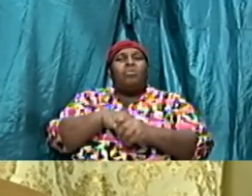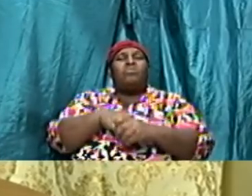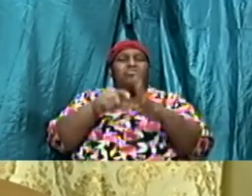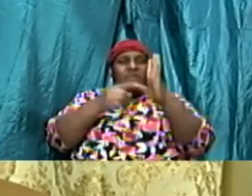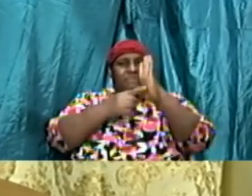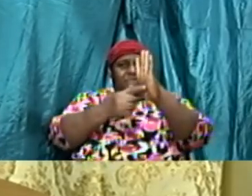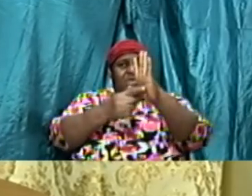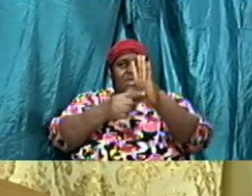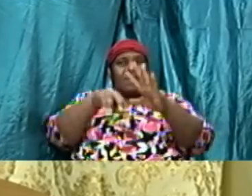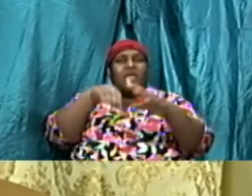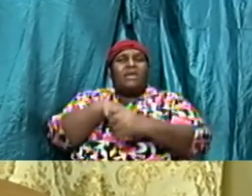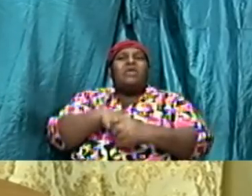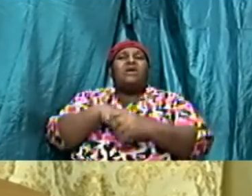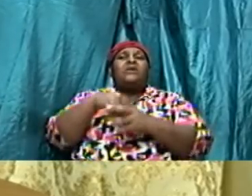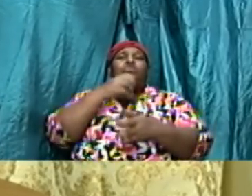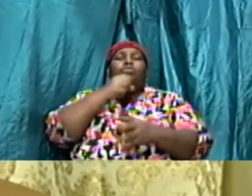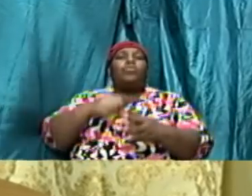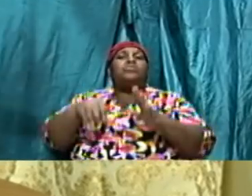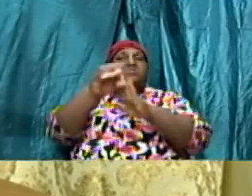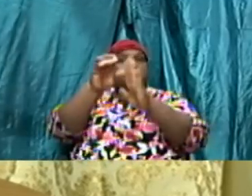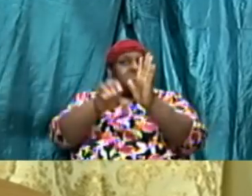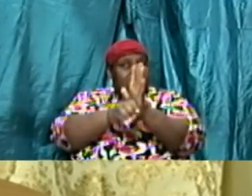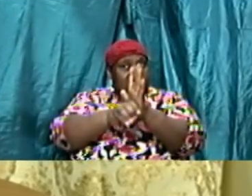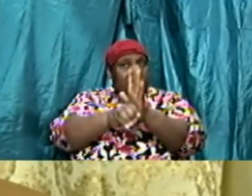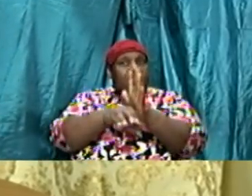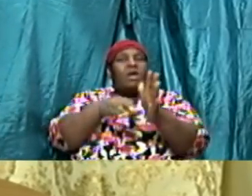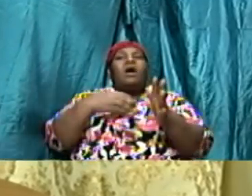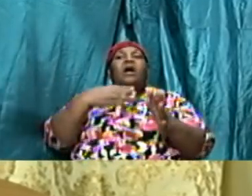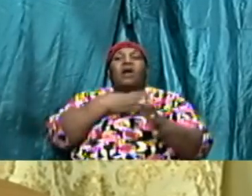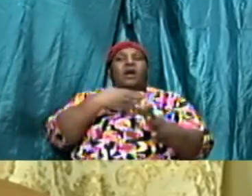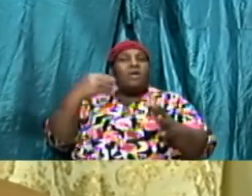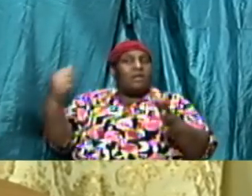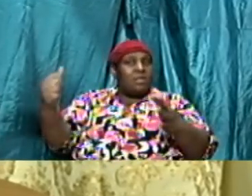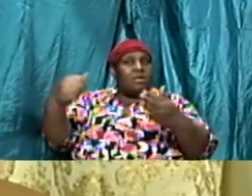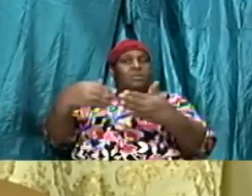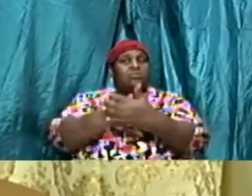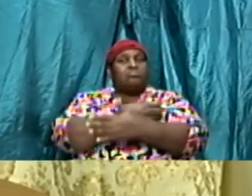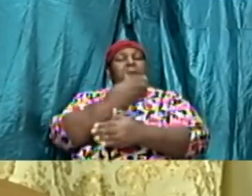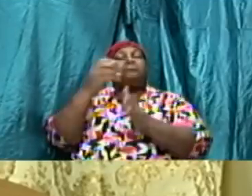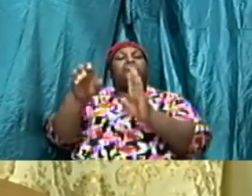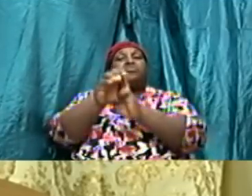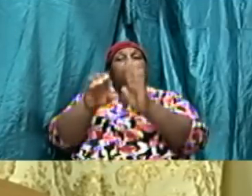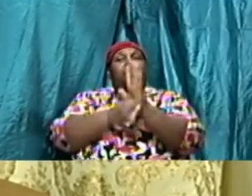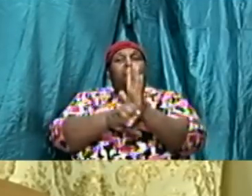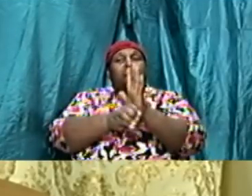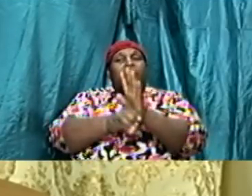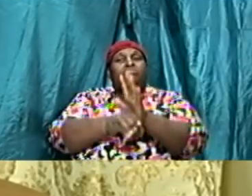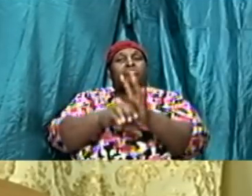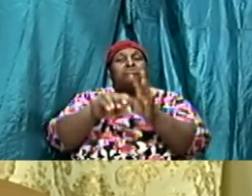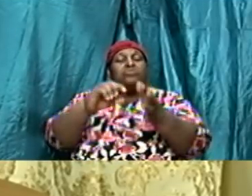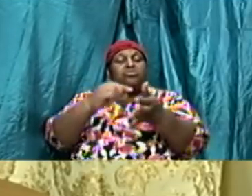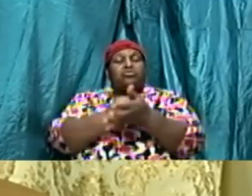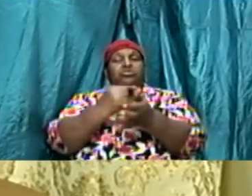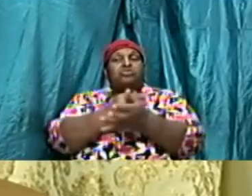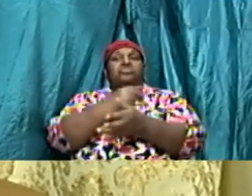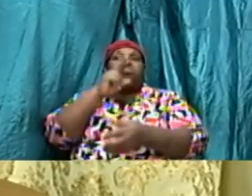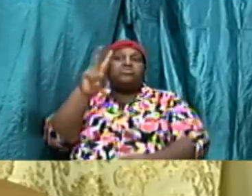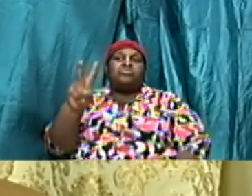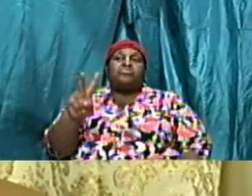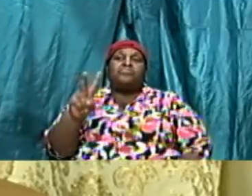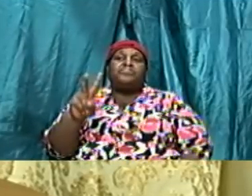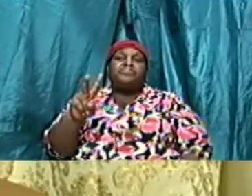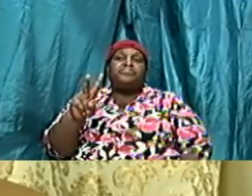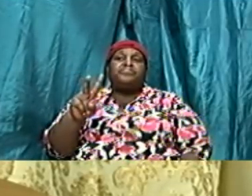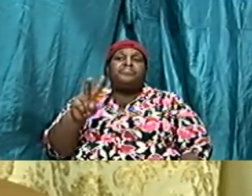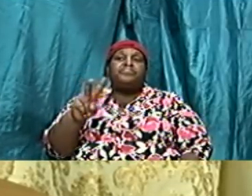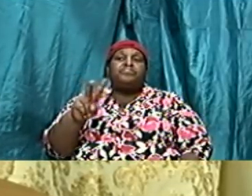Testament and in the New Testament. So, brethren, let us start in Genesis chapter 2. In